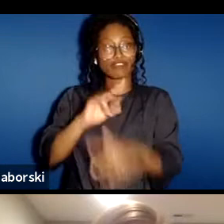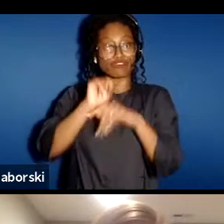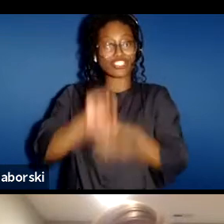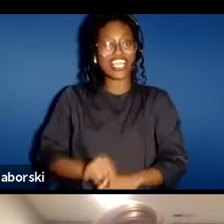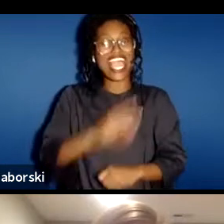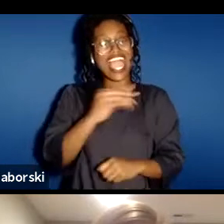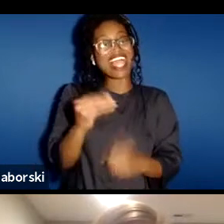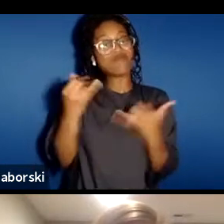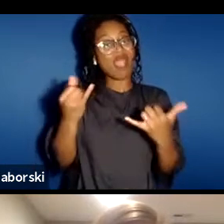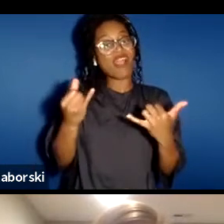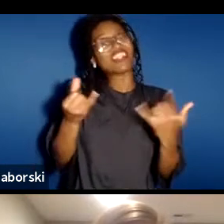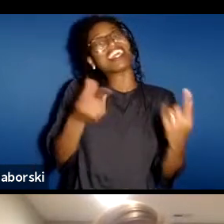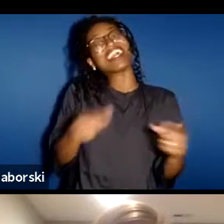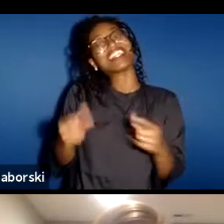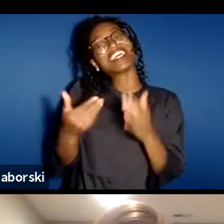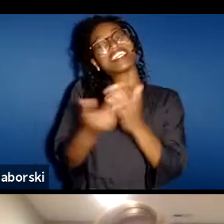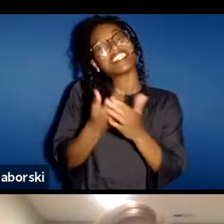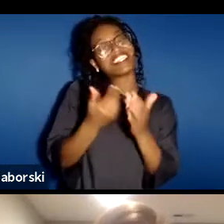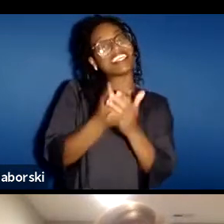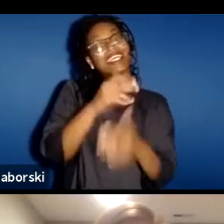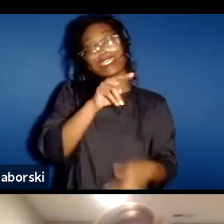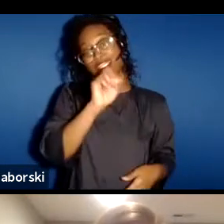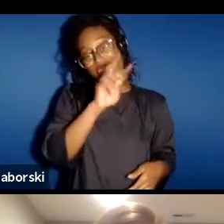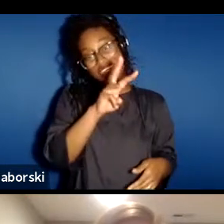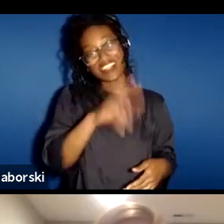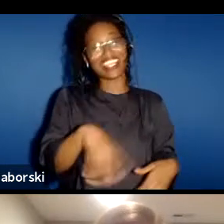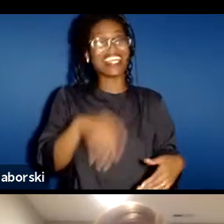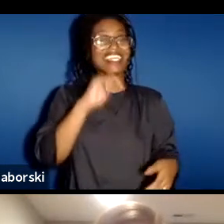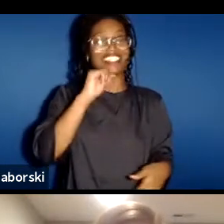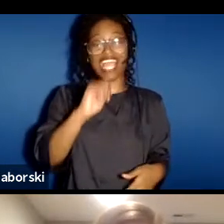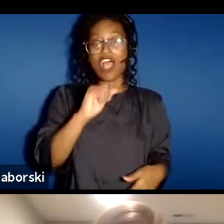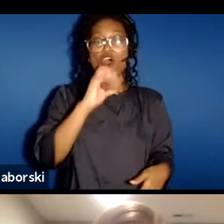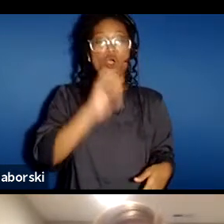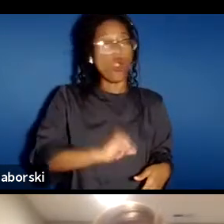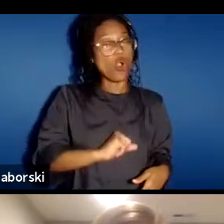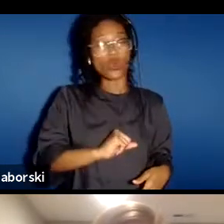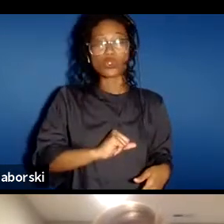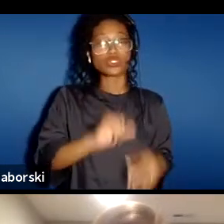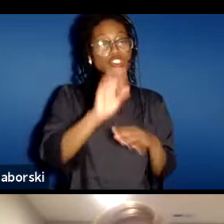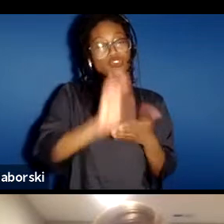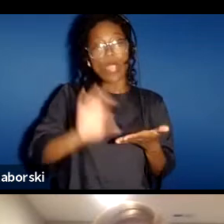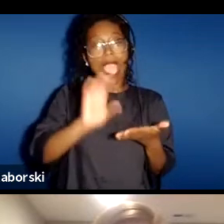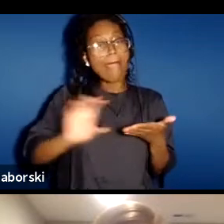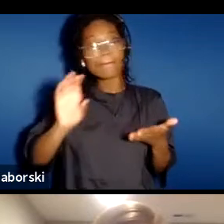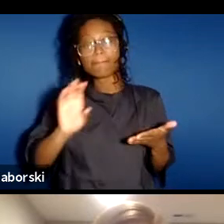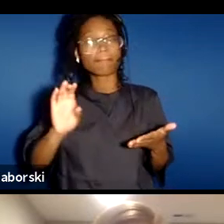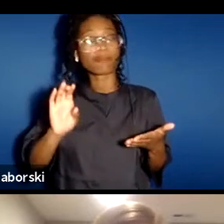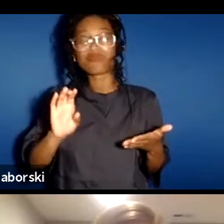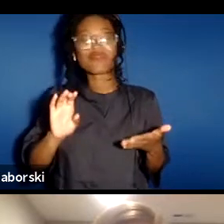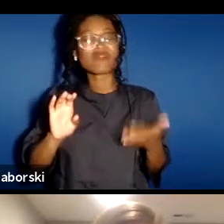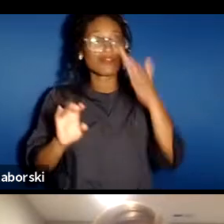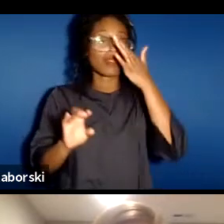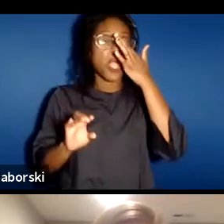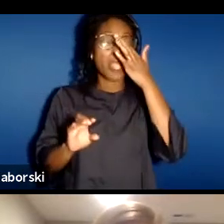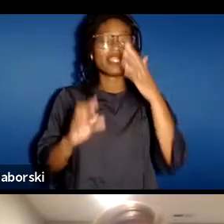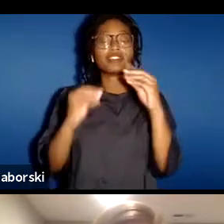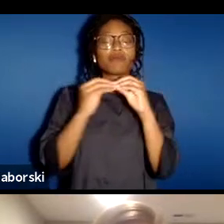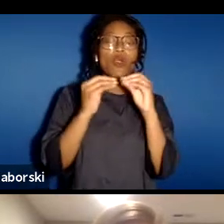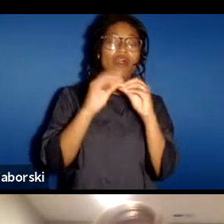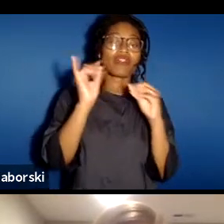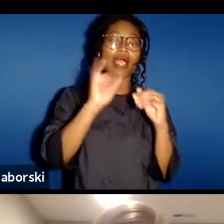the name this is not old script. The logo is the logo, by the way, a shout out